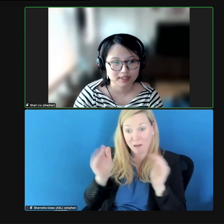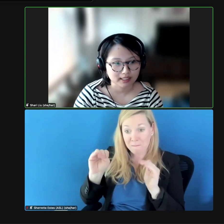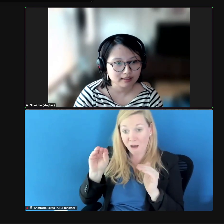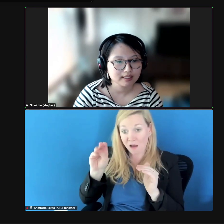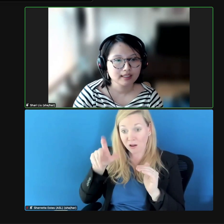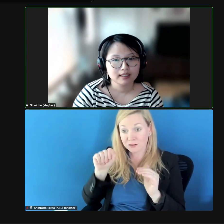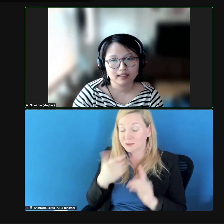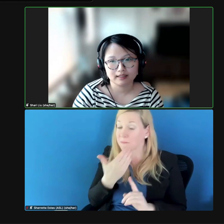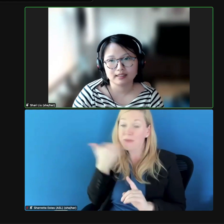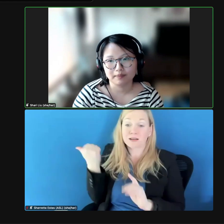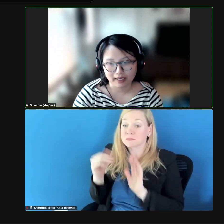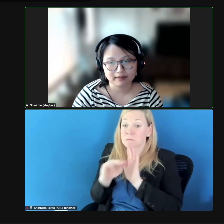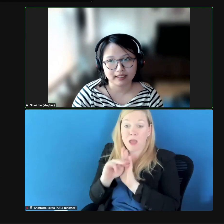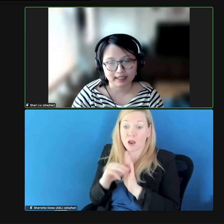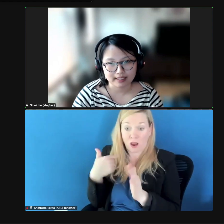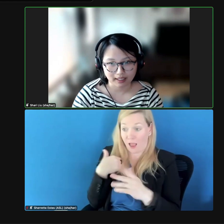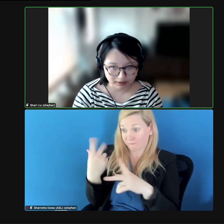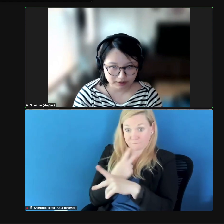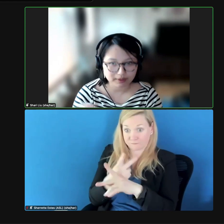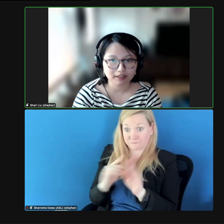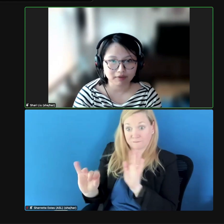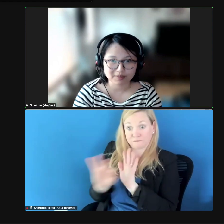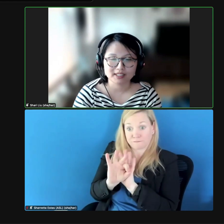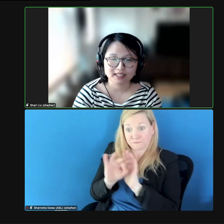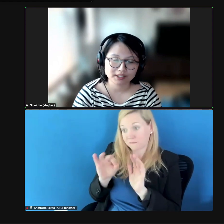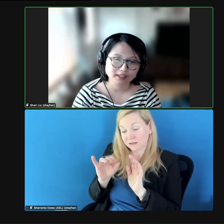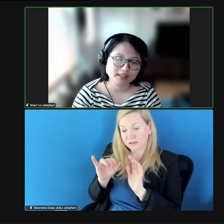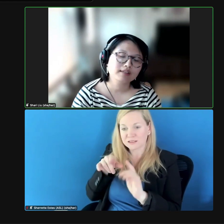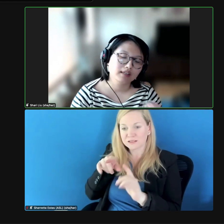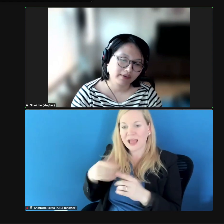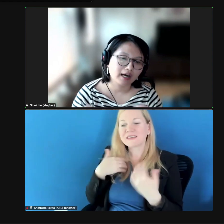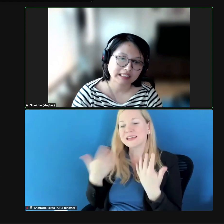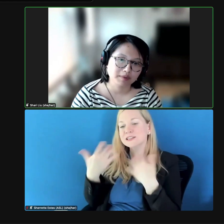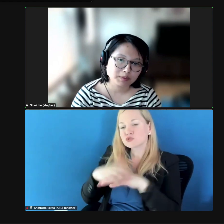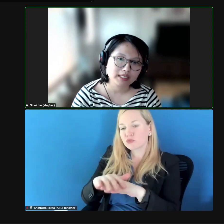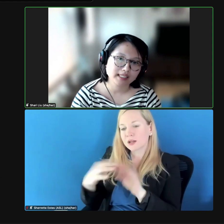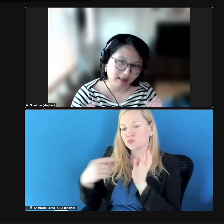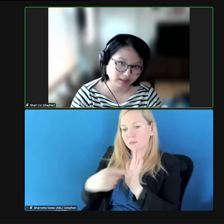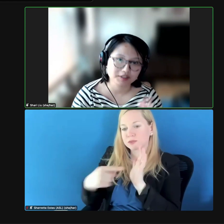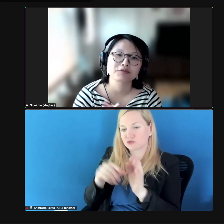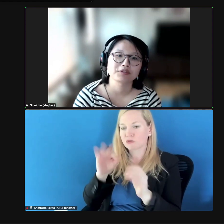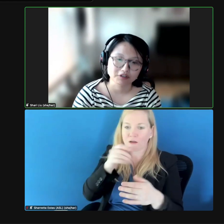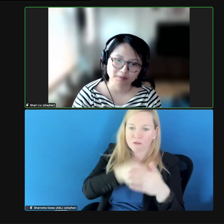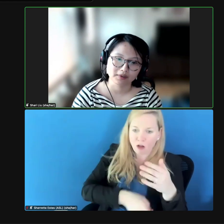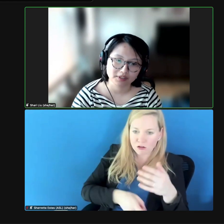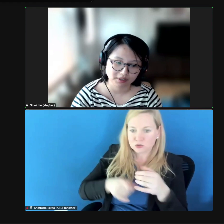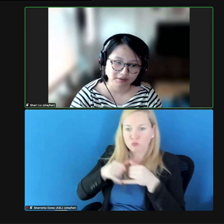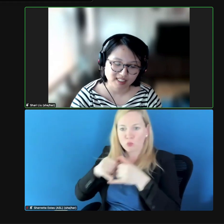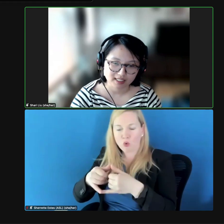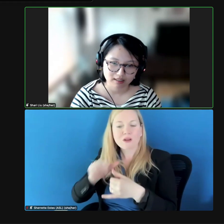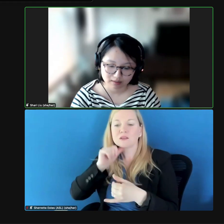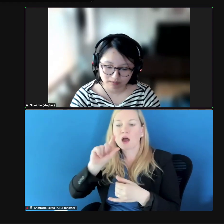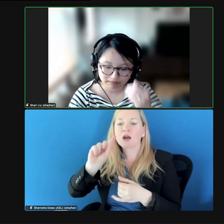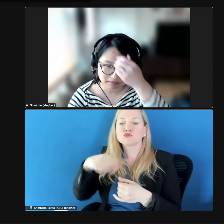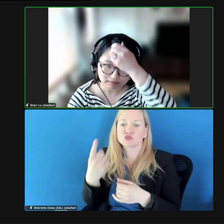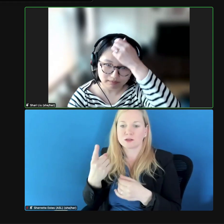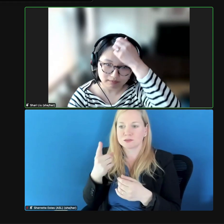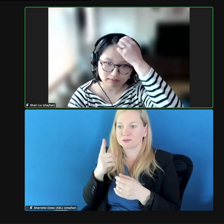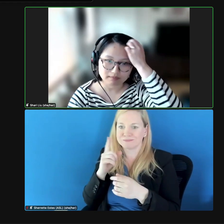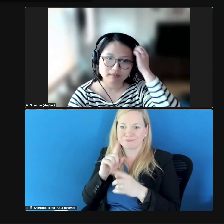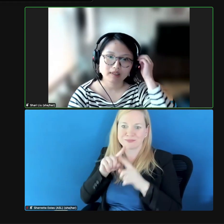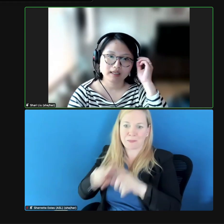for these results is a model that has integrated representations of cost and reward that aren't just reducible to heuristics.